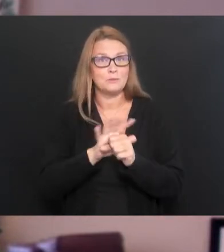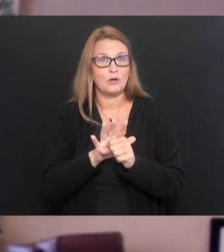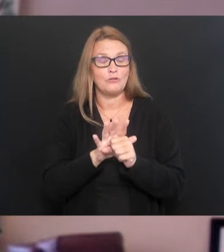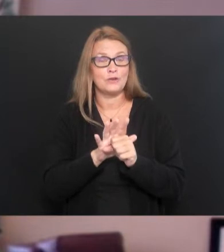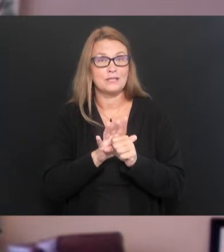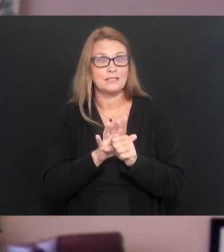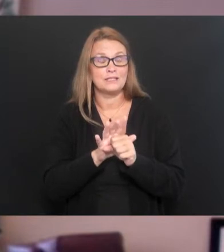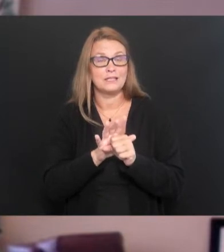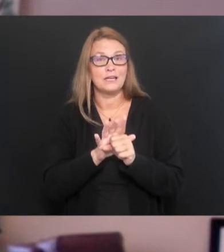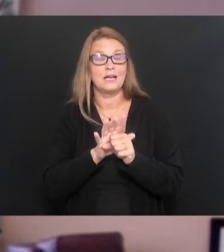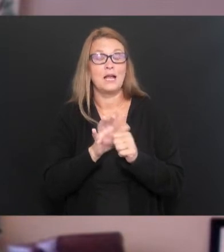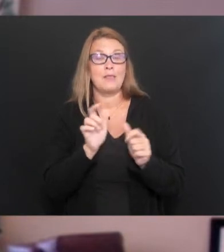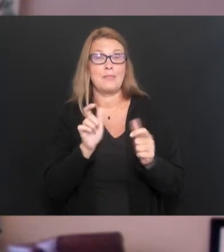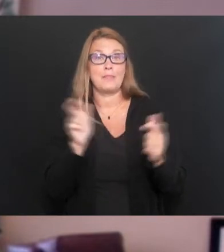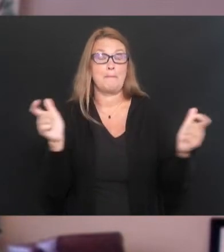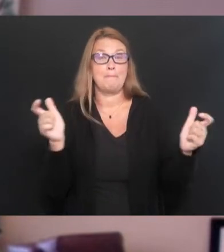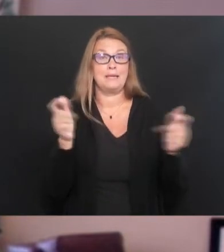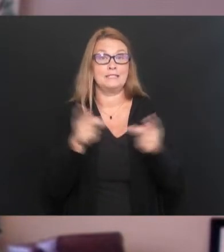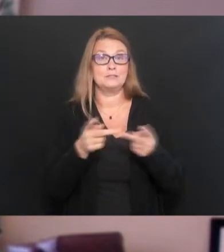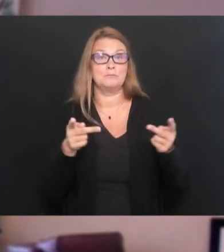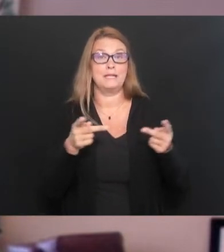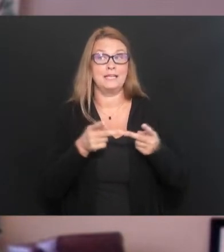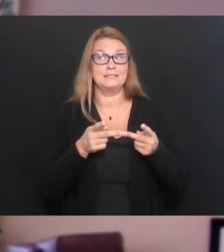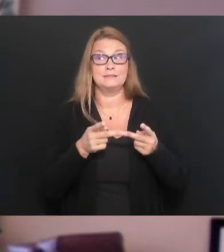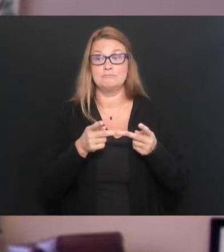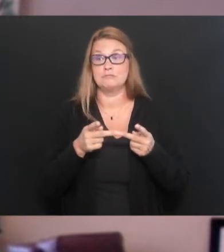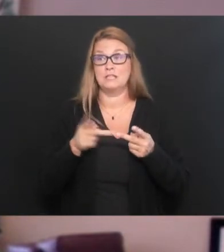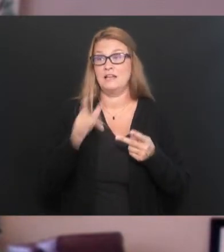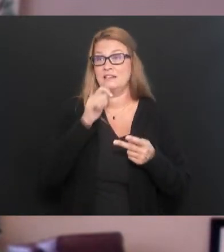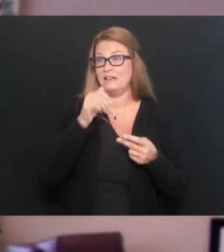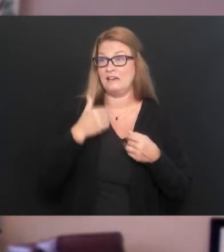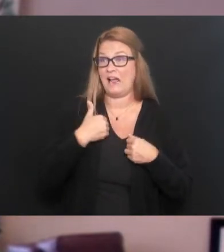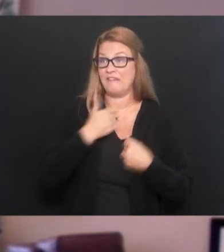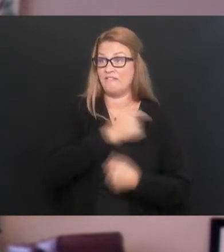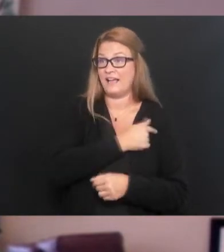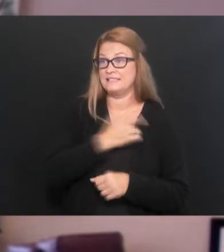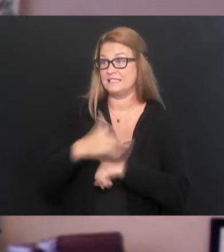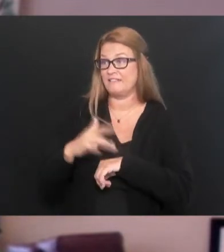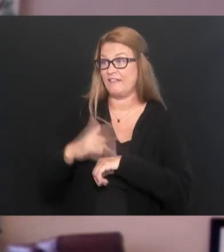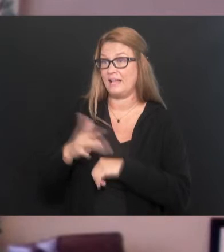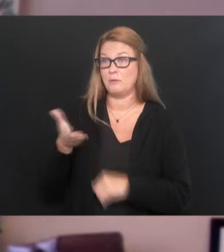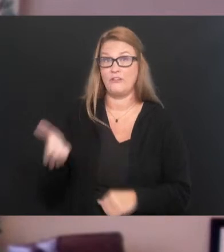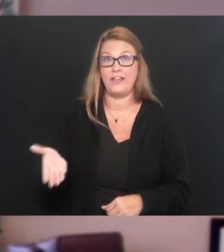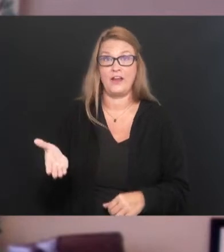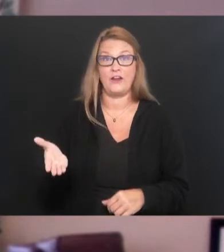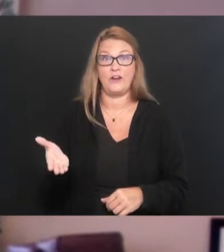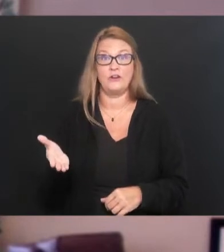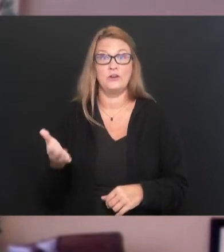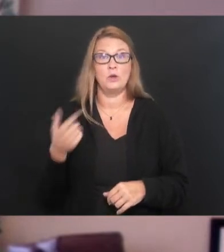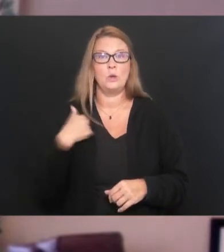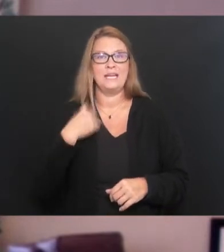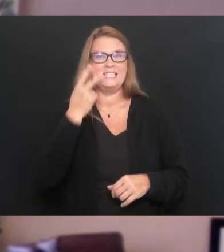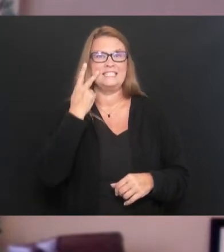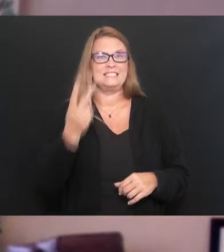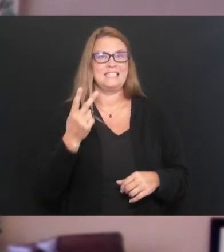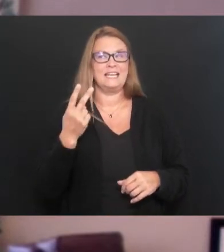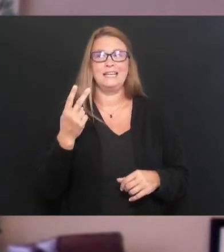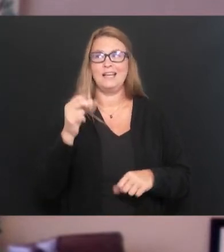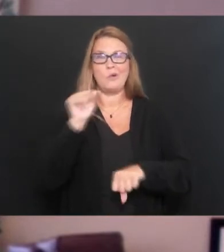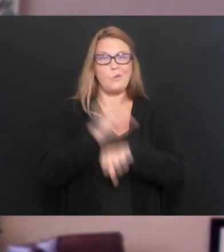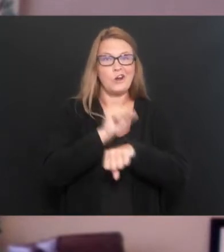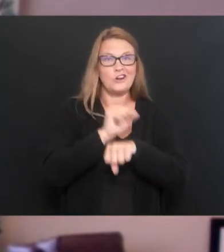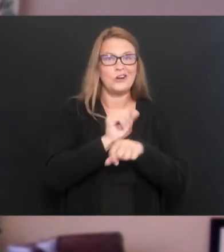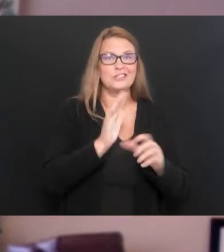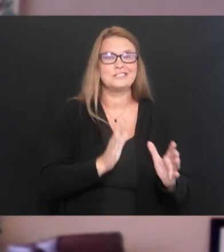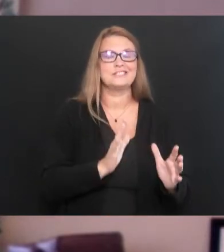vaccines are not available. And when we look at our own healthcare enterprise and workers, you know,